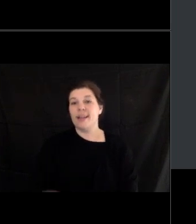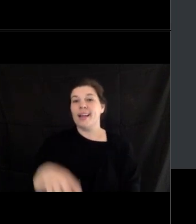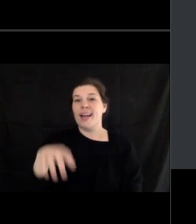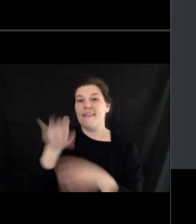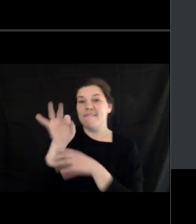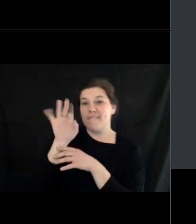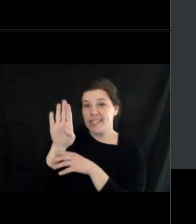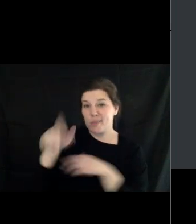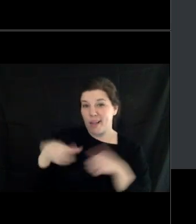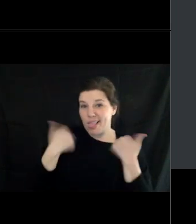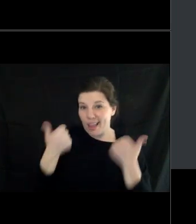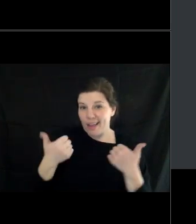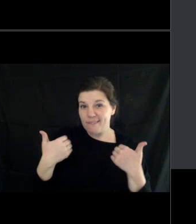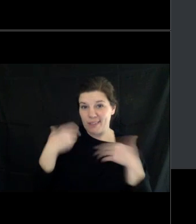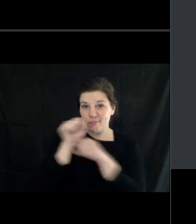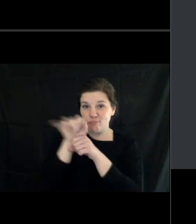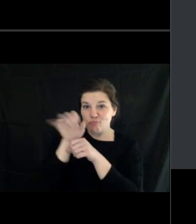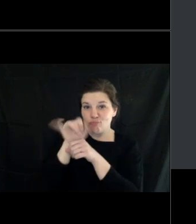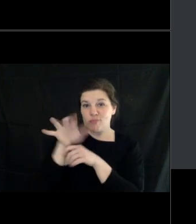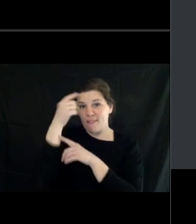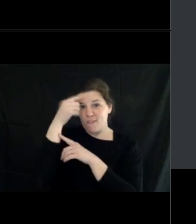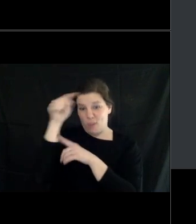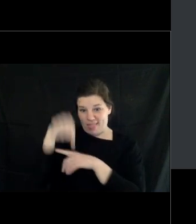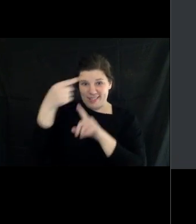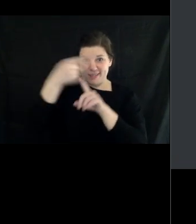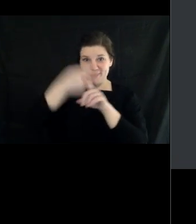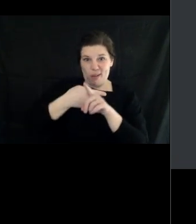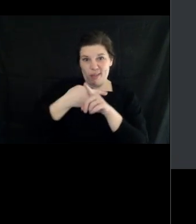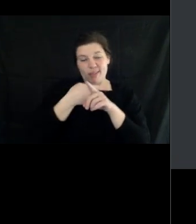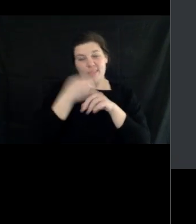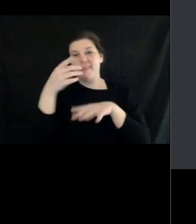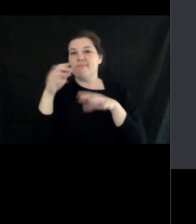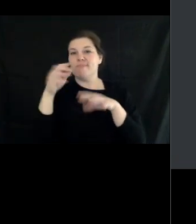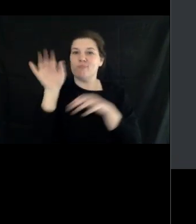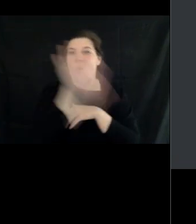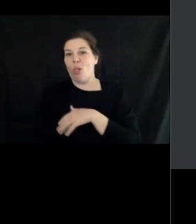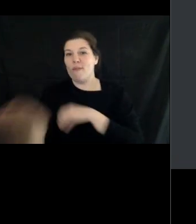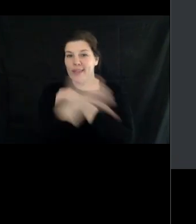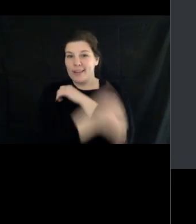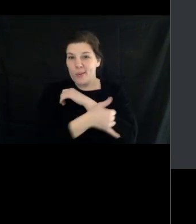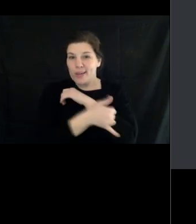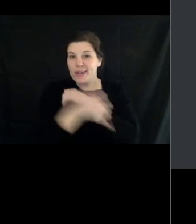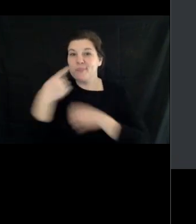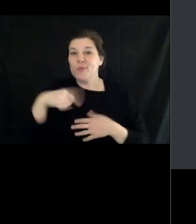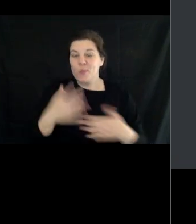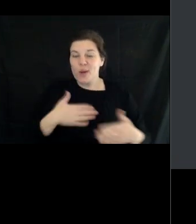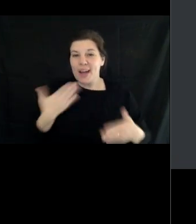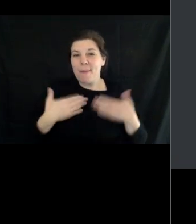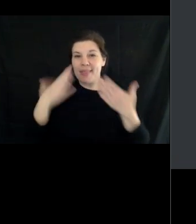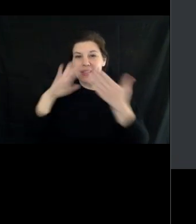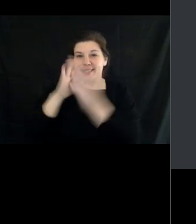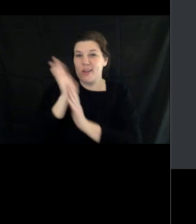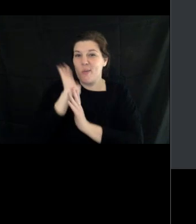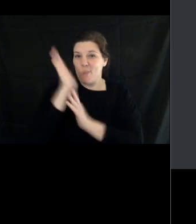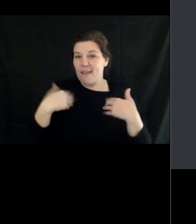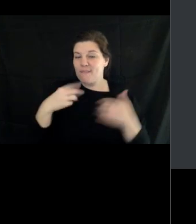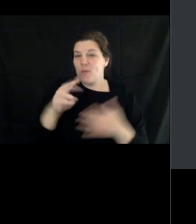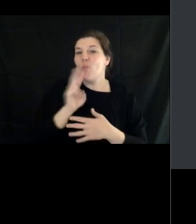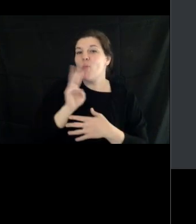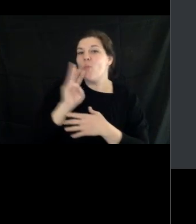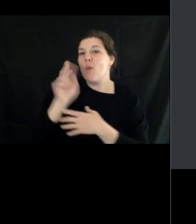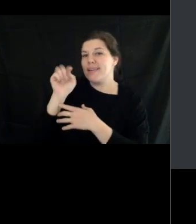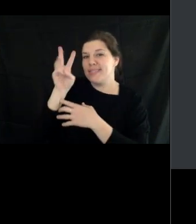many events are scheduled through the month, all over the county. We are pleased that the city is going to have the water tower glow green for